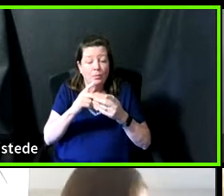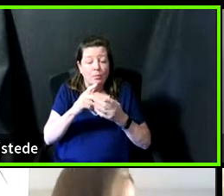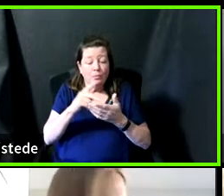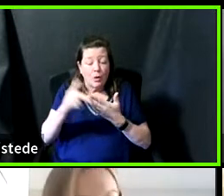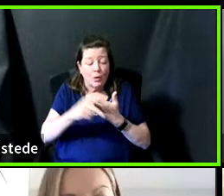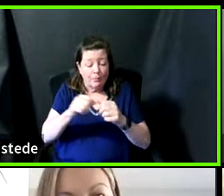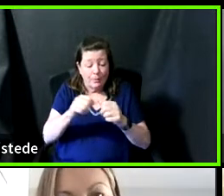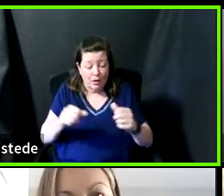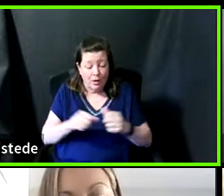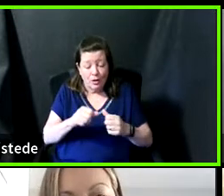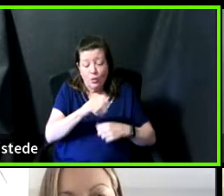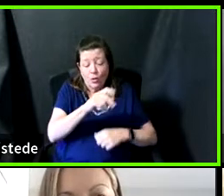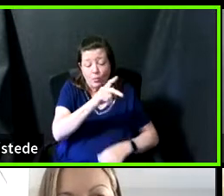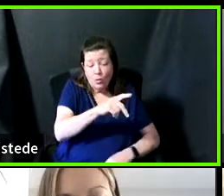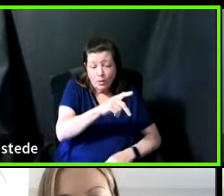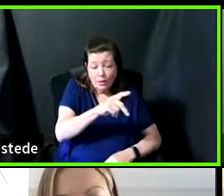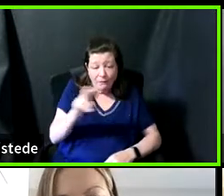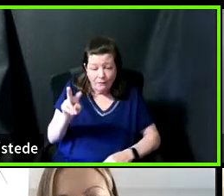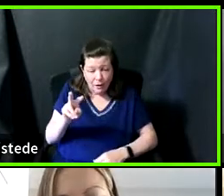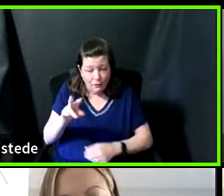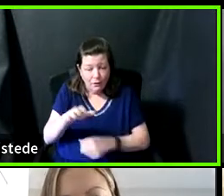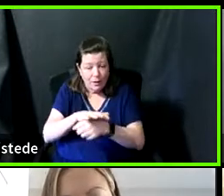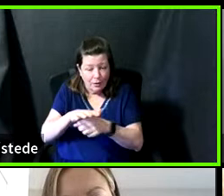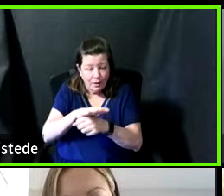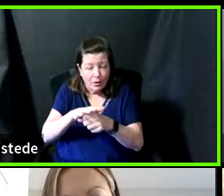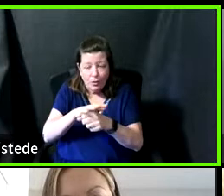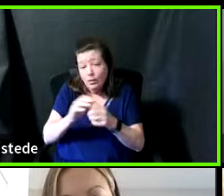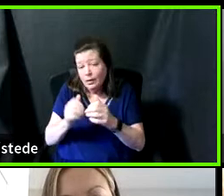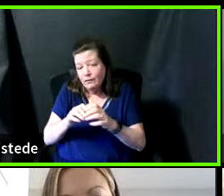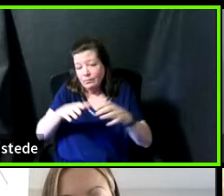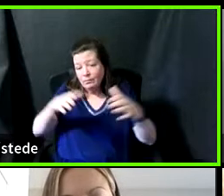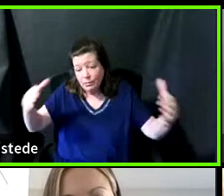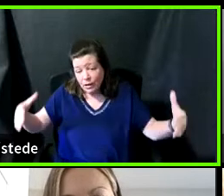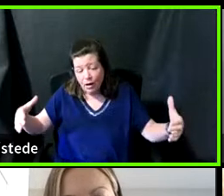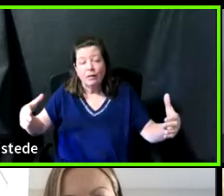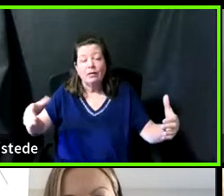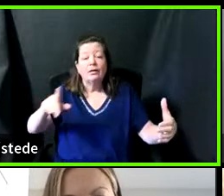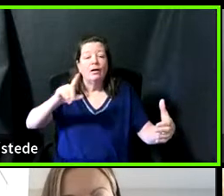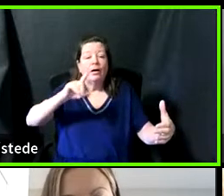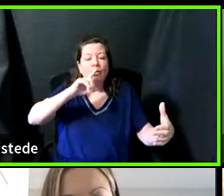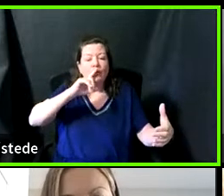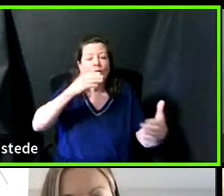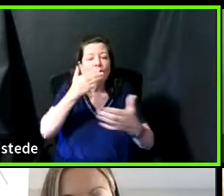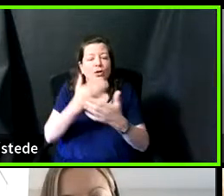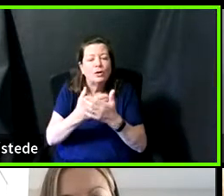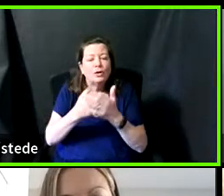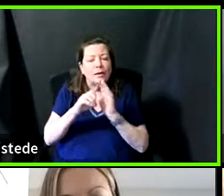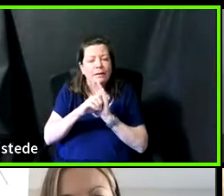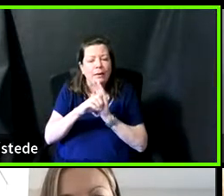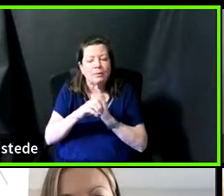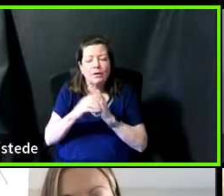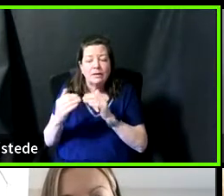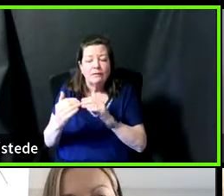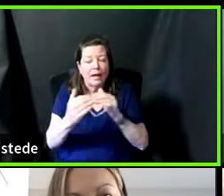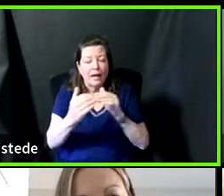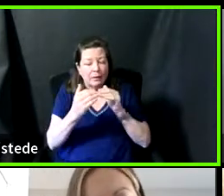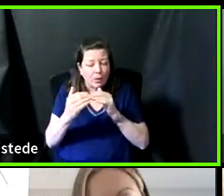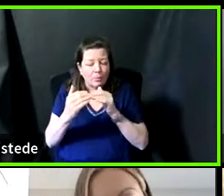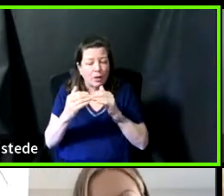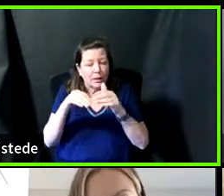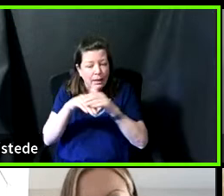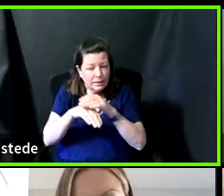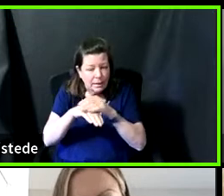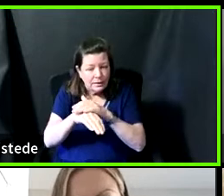Vancouver region, or even beyond, do you feel are really good examples of equitable, accessible,